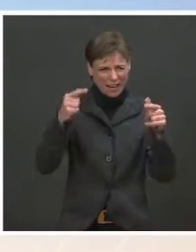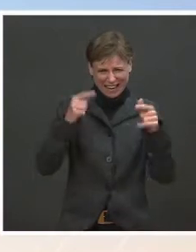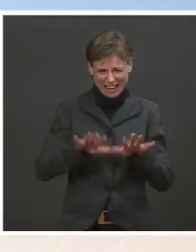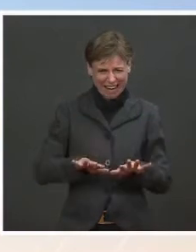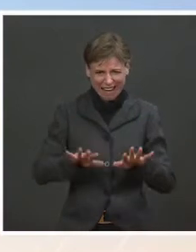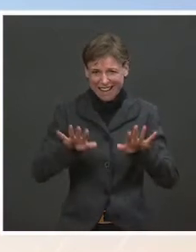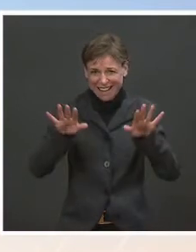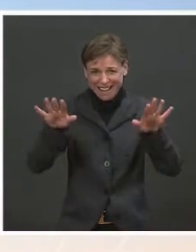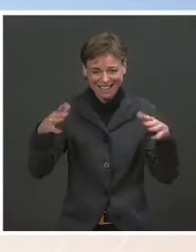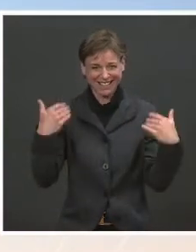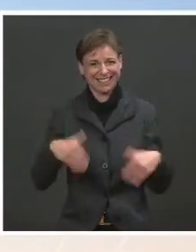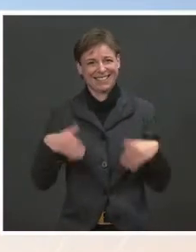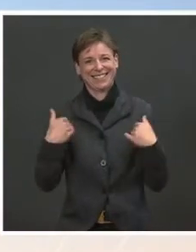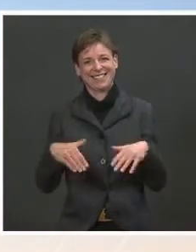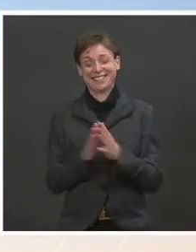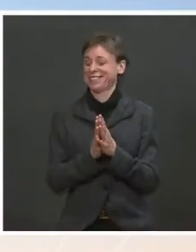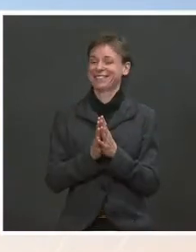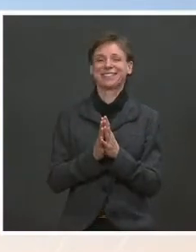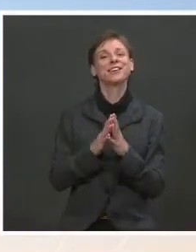right.